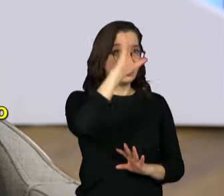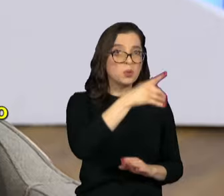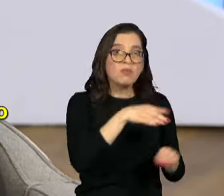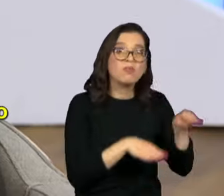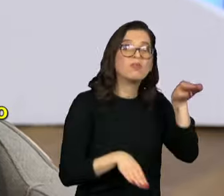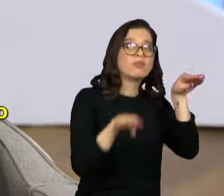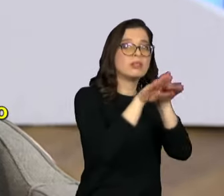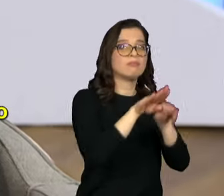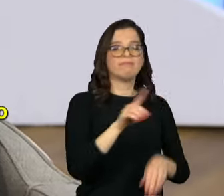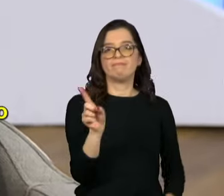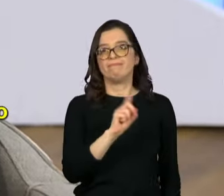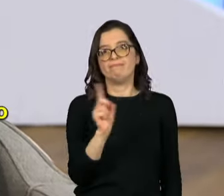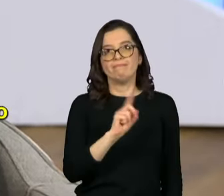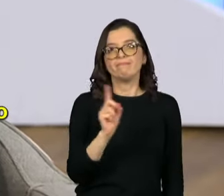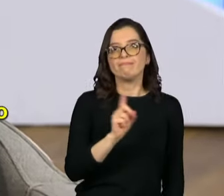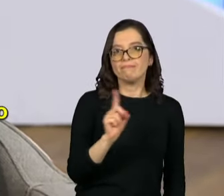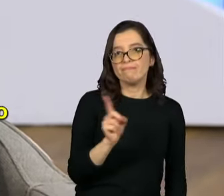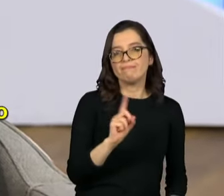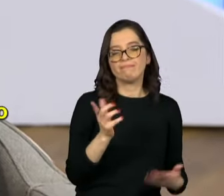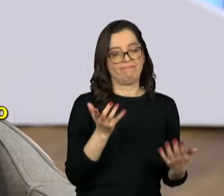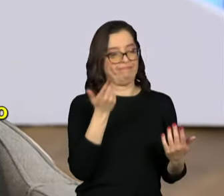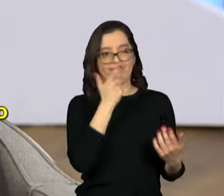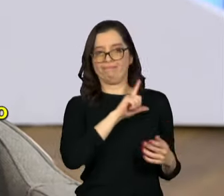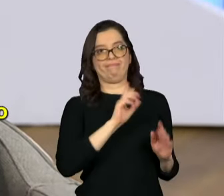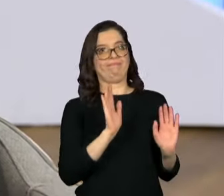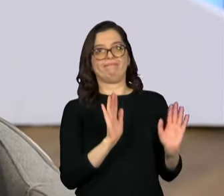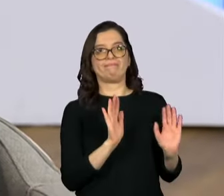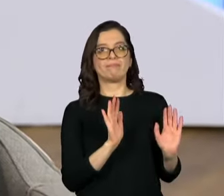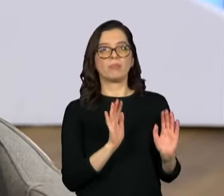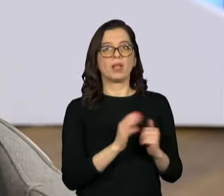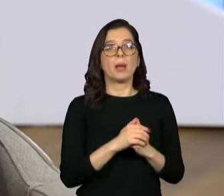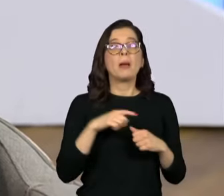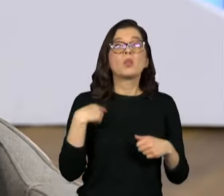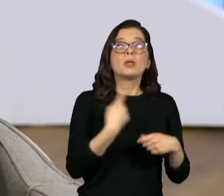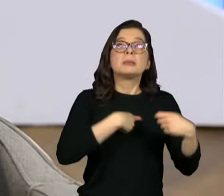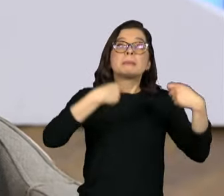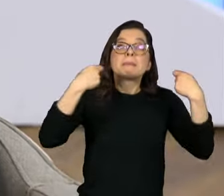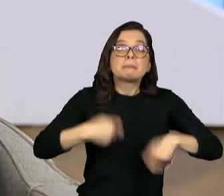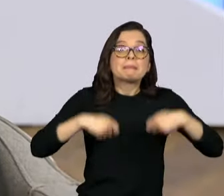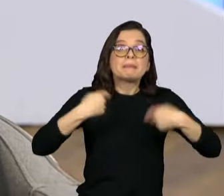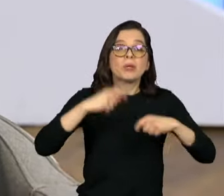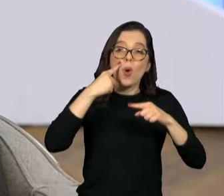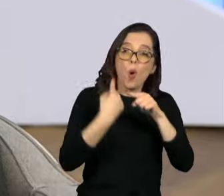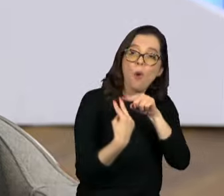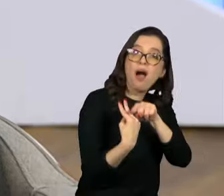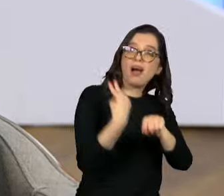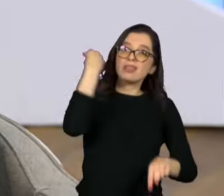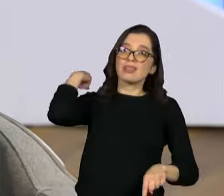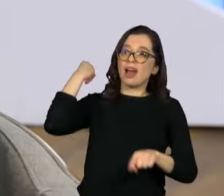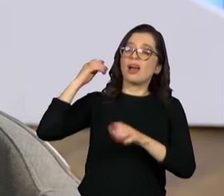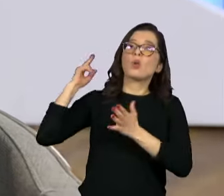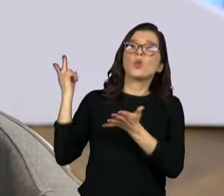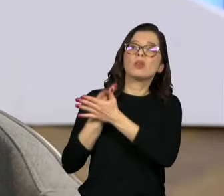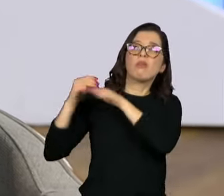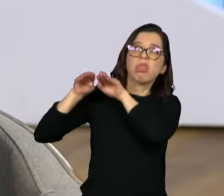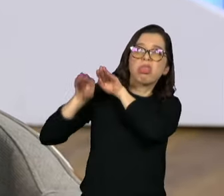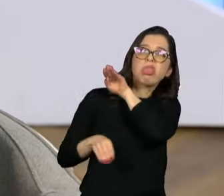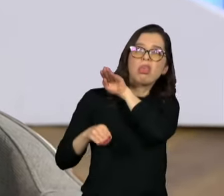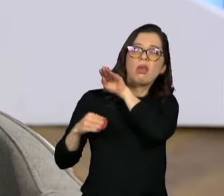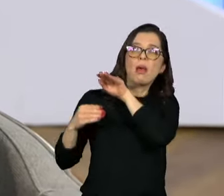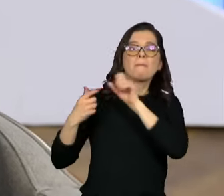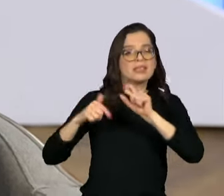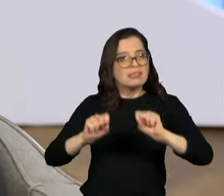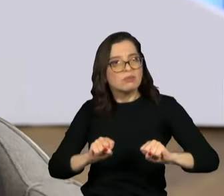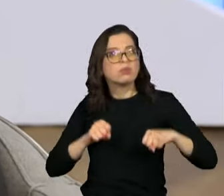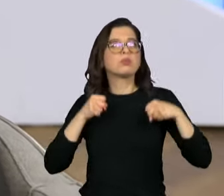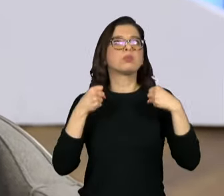is not a sufficient answer to inequality. We have to deal with structural inequalities, not just tell